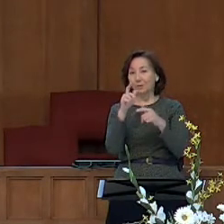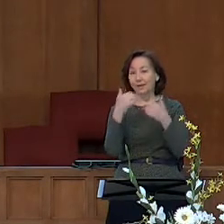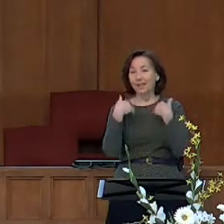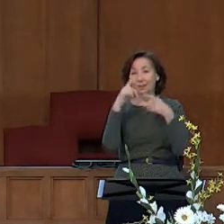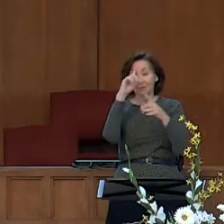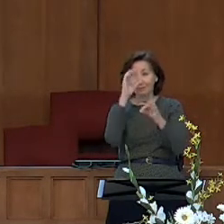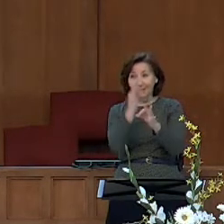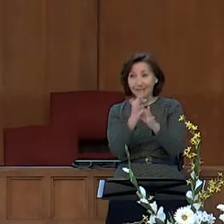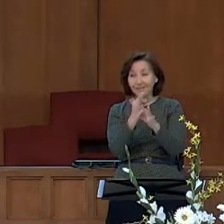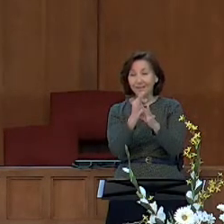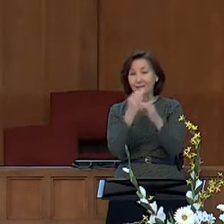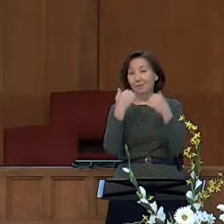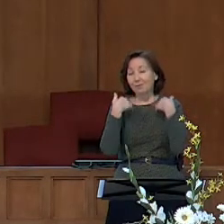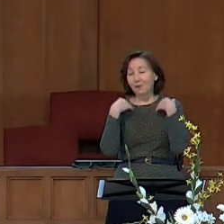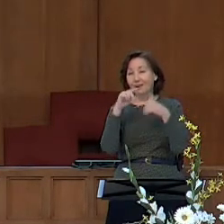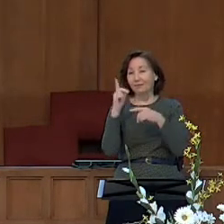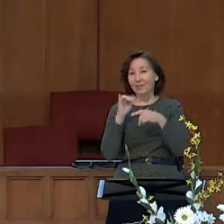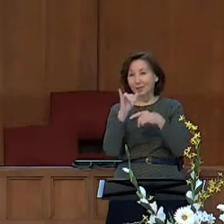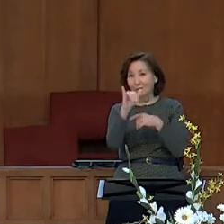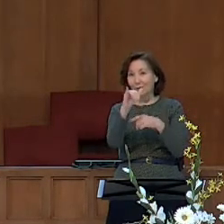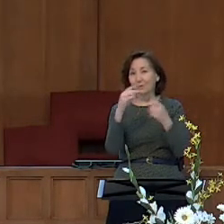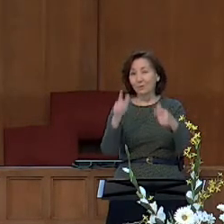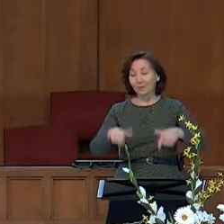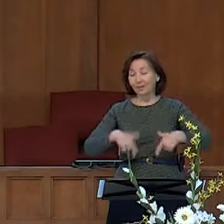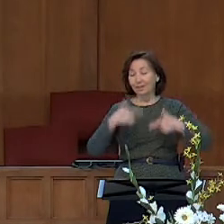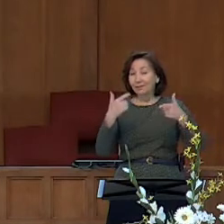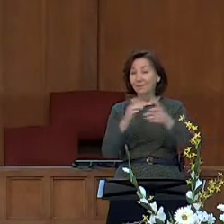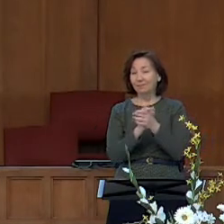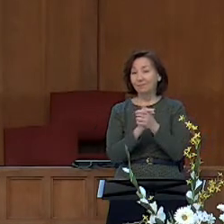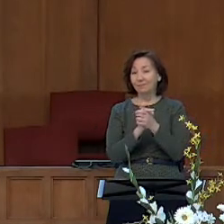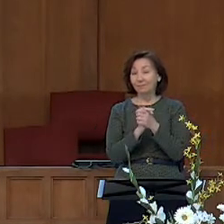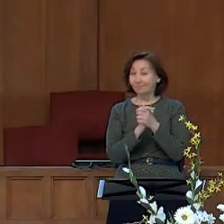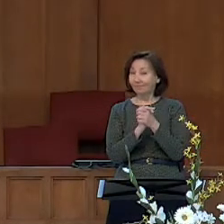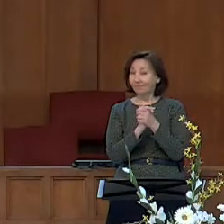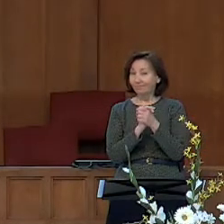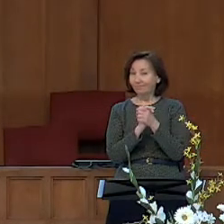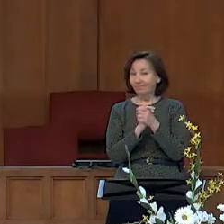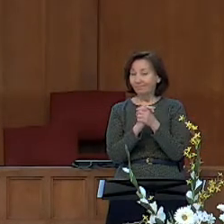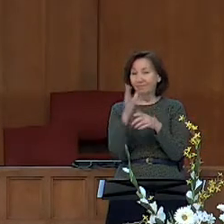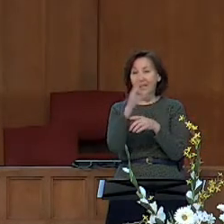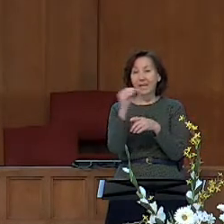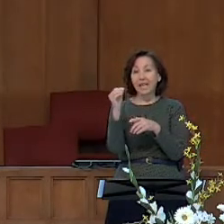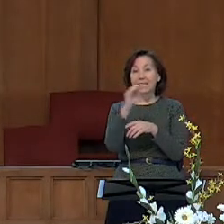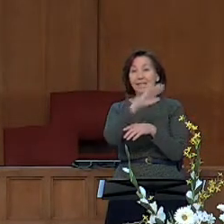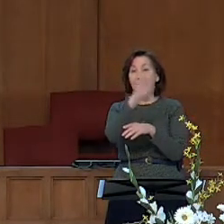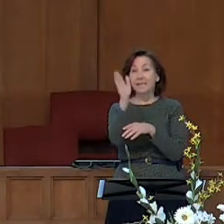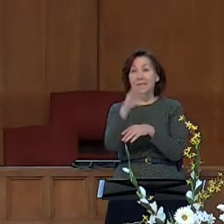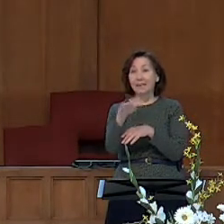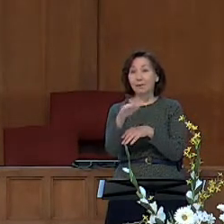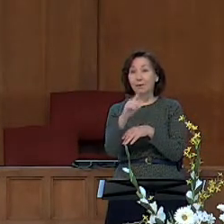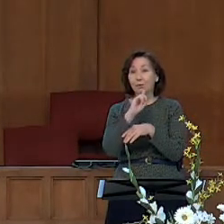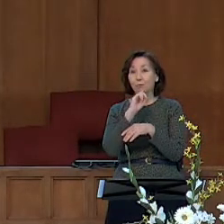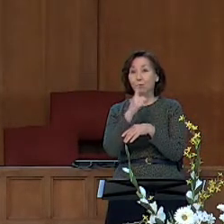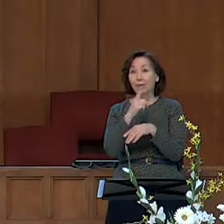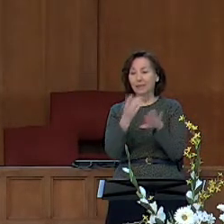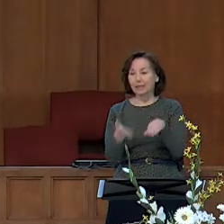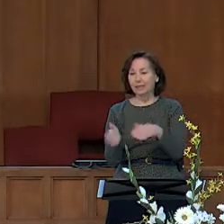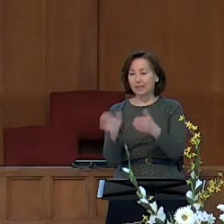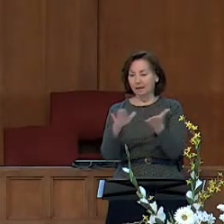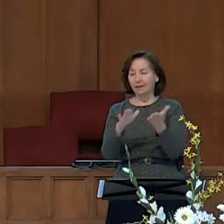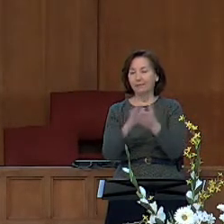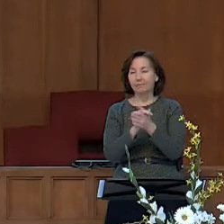in him will have eternal life, and get this, and never really die. I want you to understand